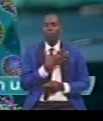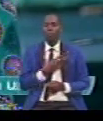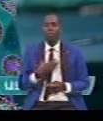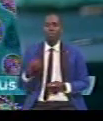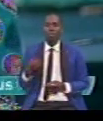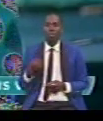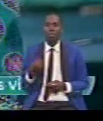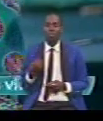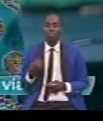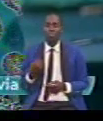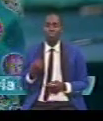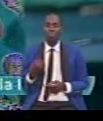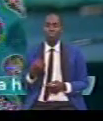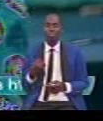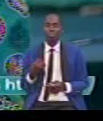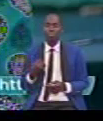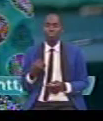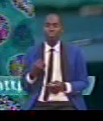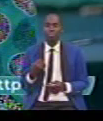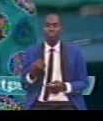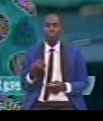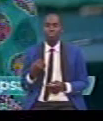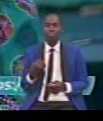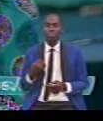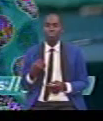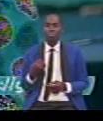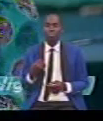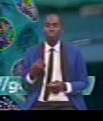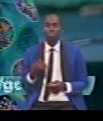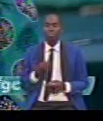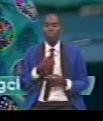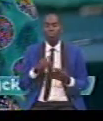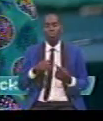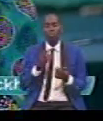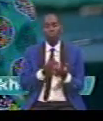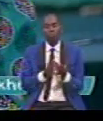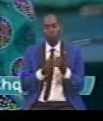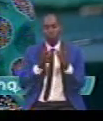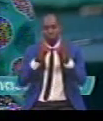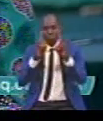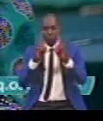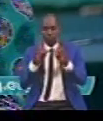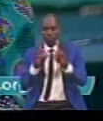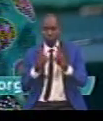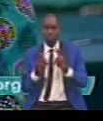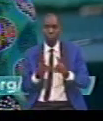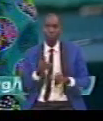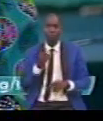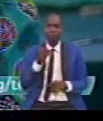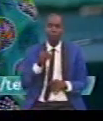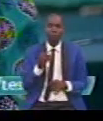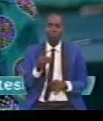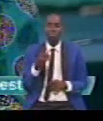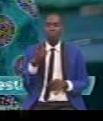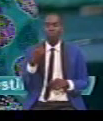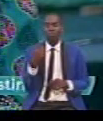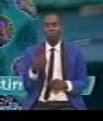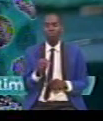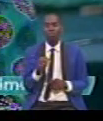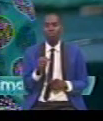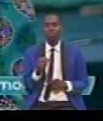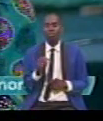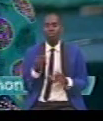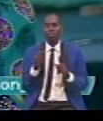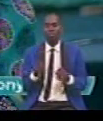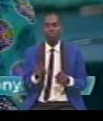went in the x-ray room. When he examined me, the x-ray has asked me,